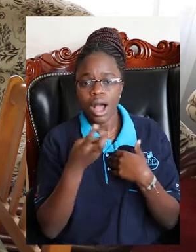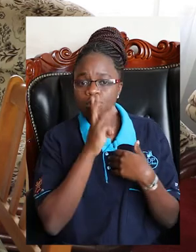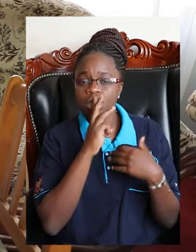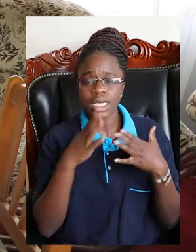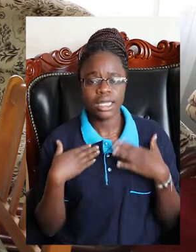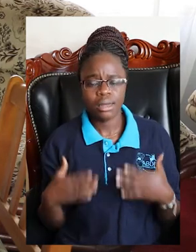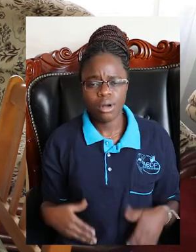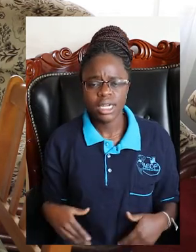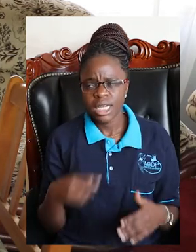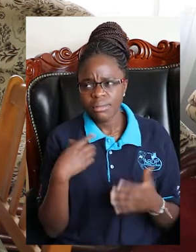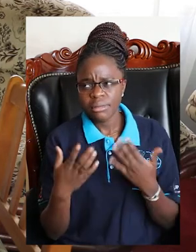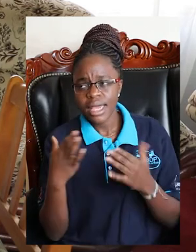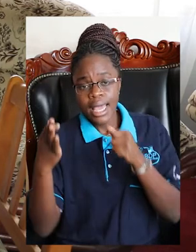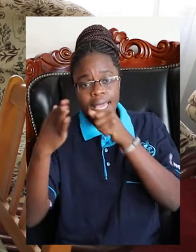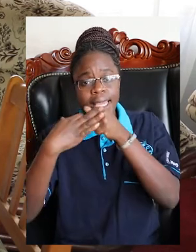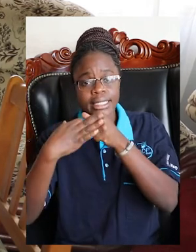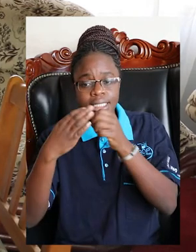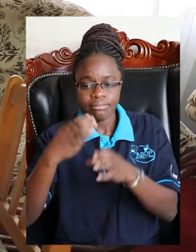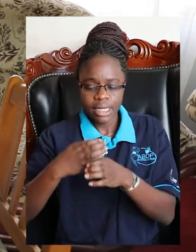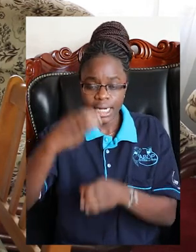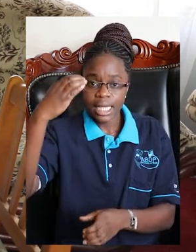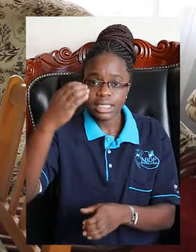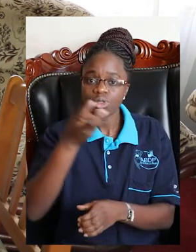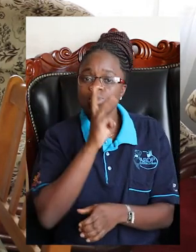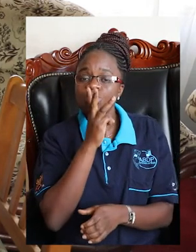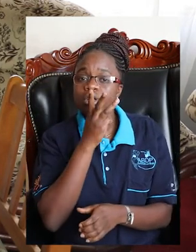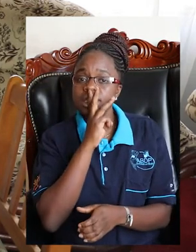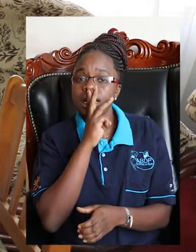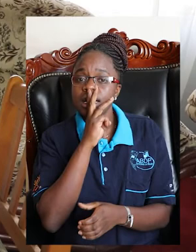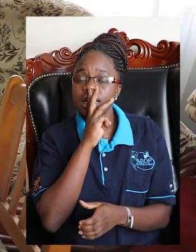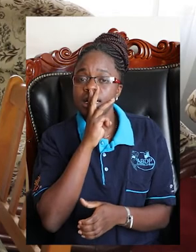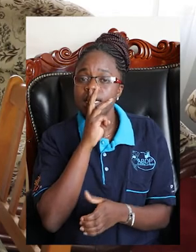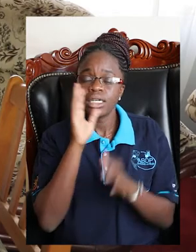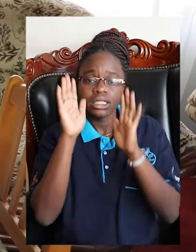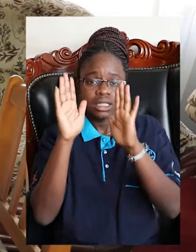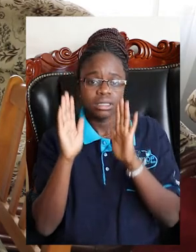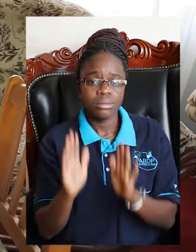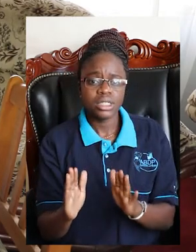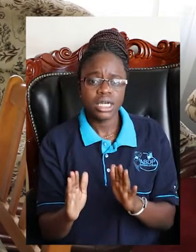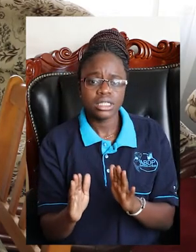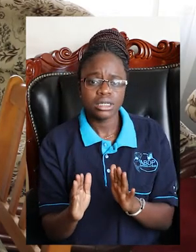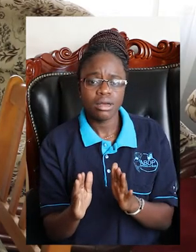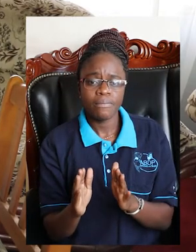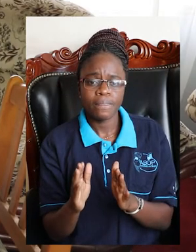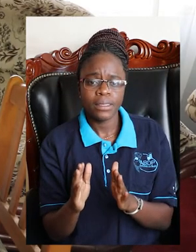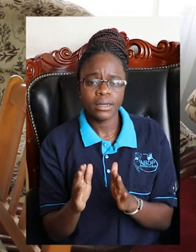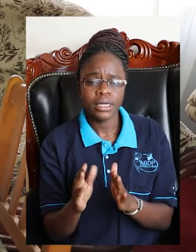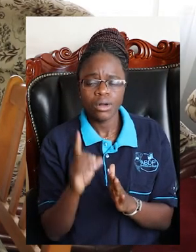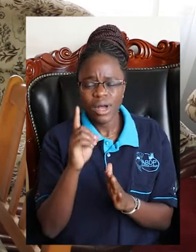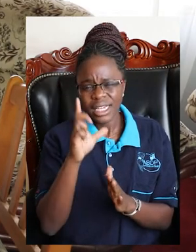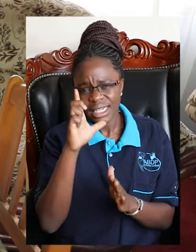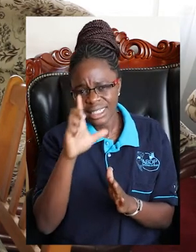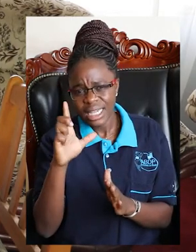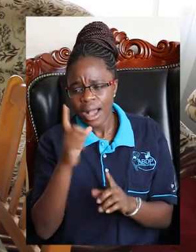take water and take at least 8 glasses. Those are 2 liters. This is 1 liter. If you are using bottled water, this is another